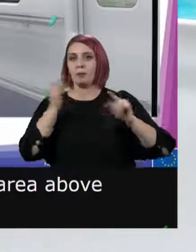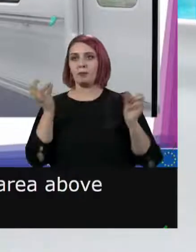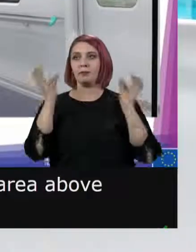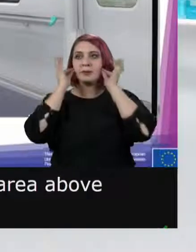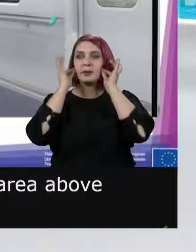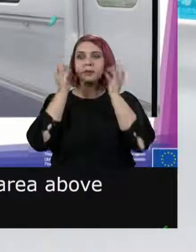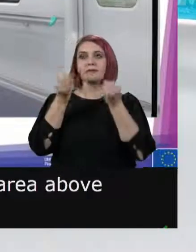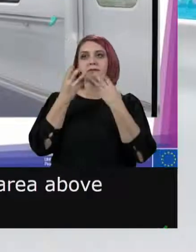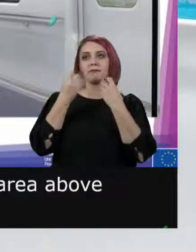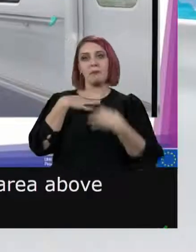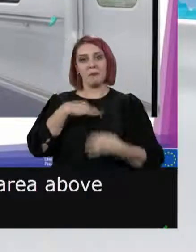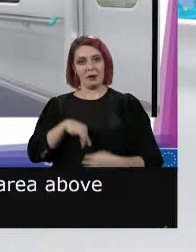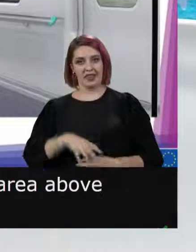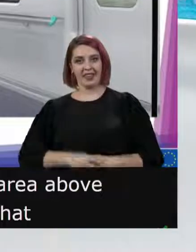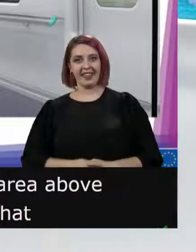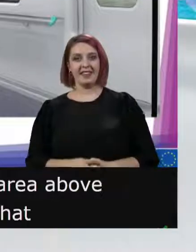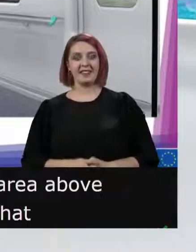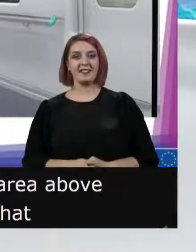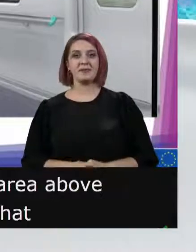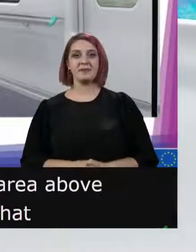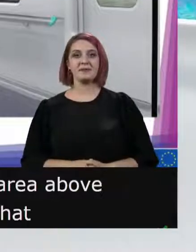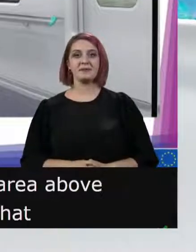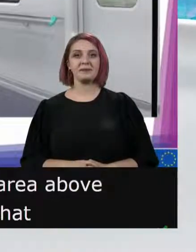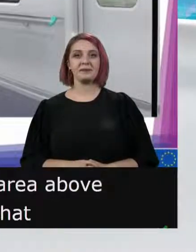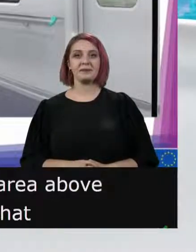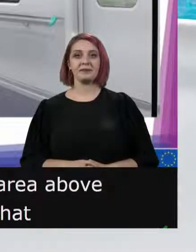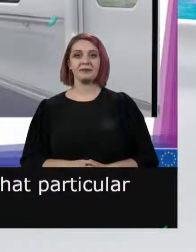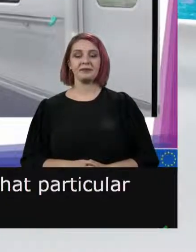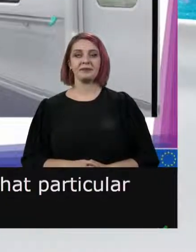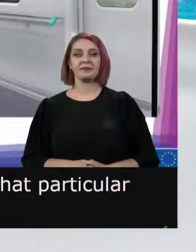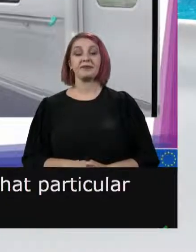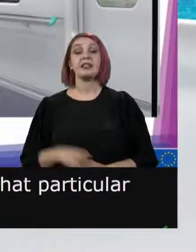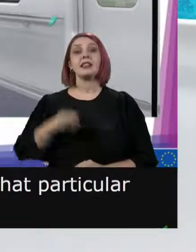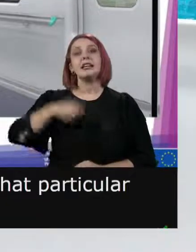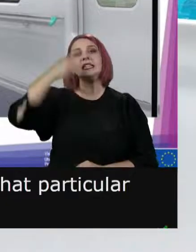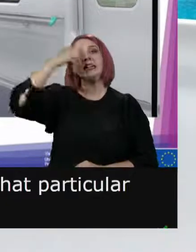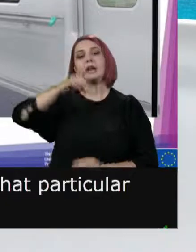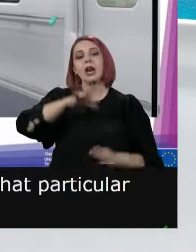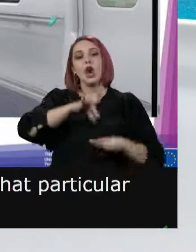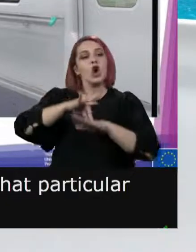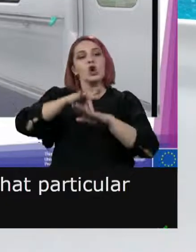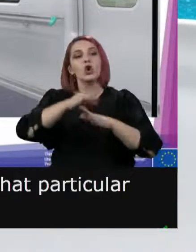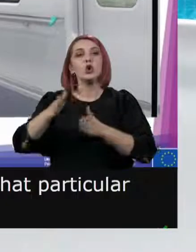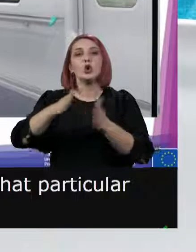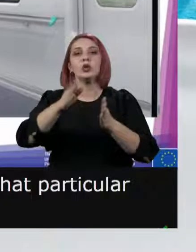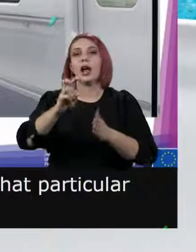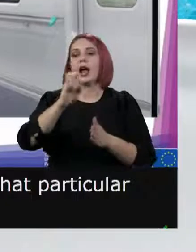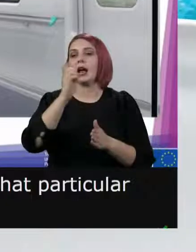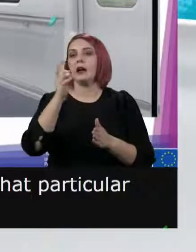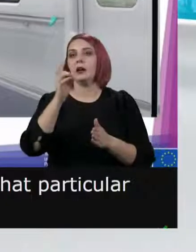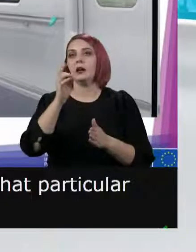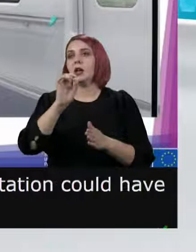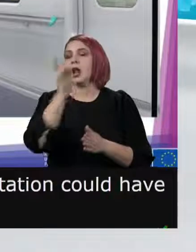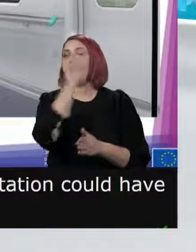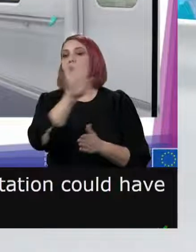particular time. Then knowing which route to take out of a station could have large amounts of extra